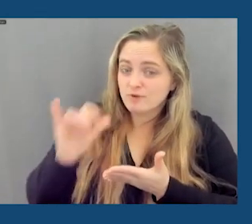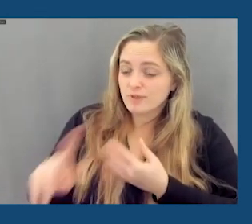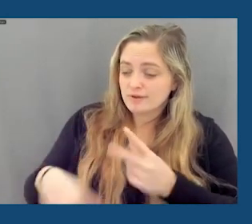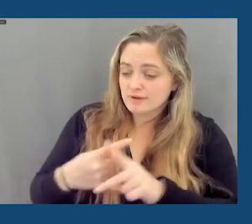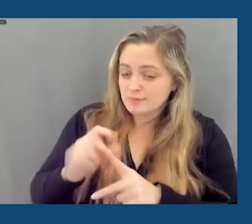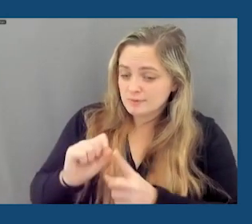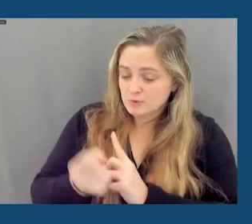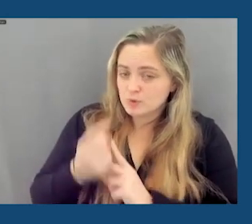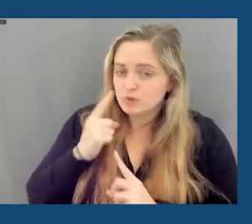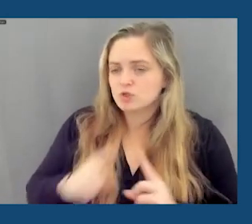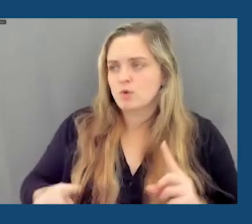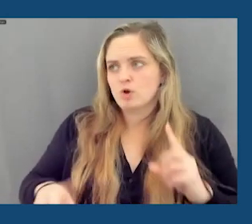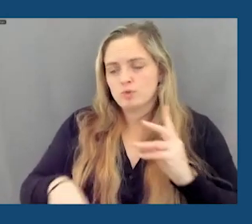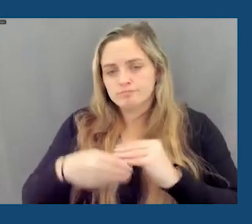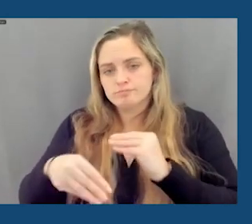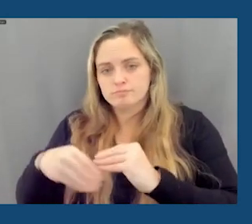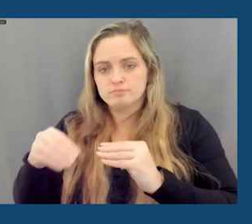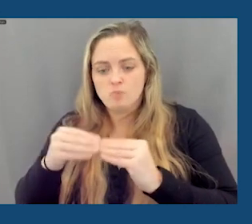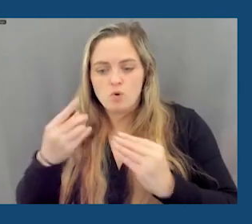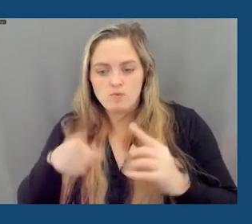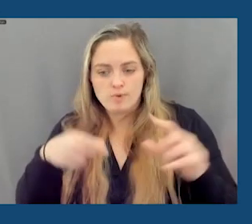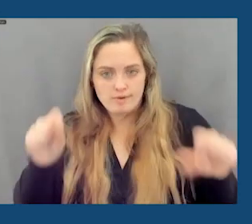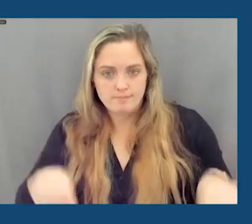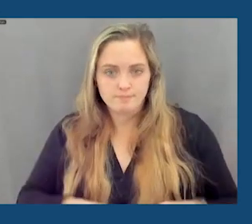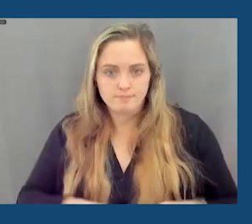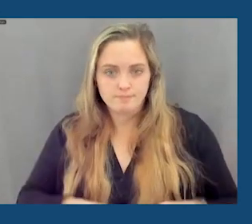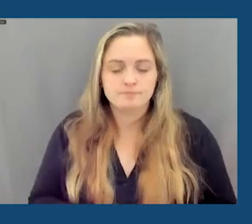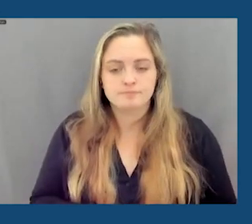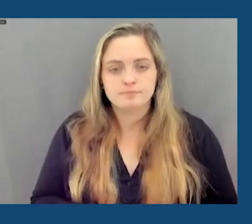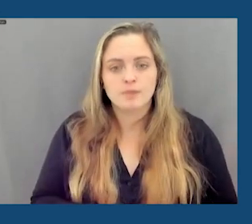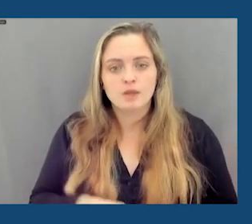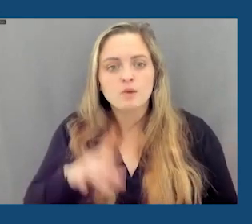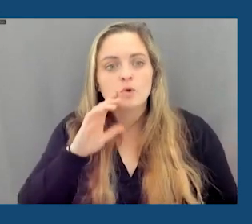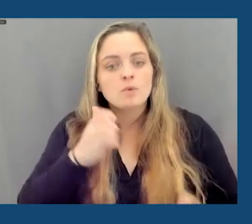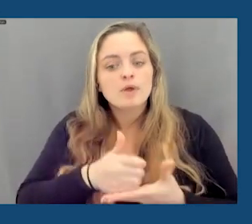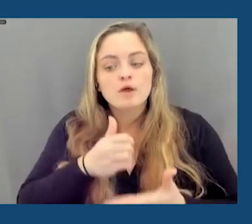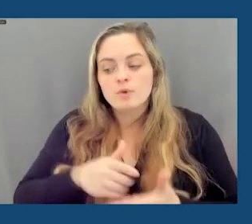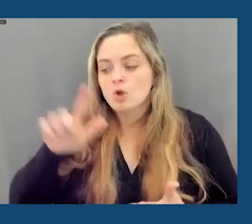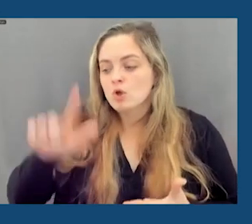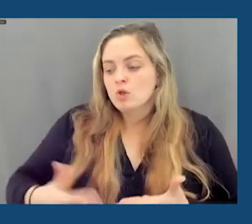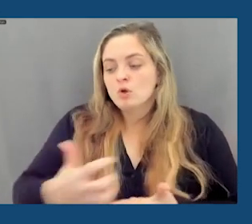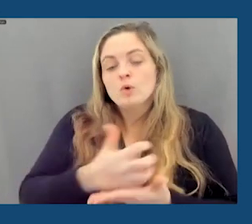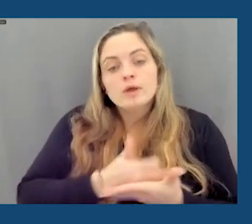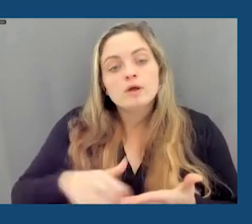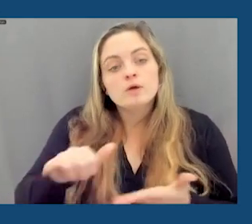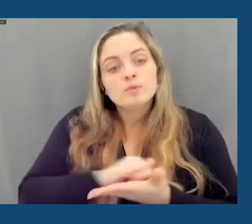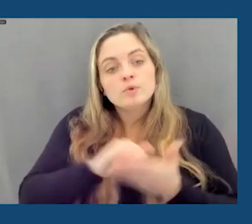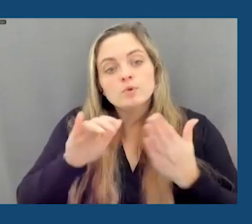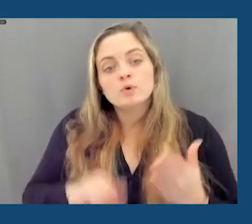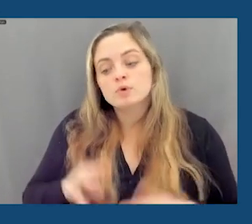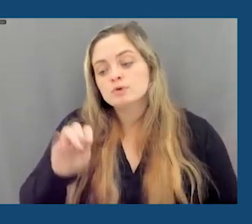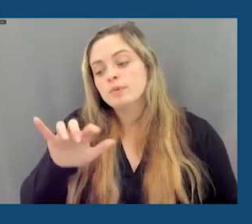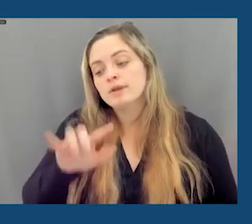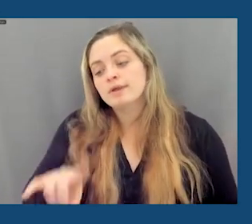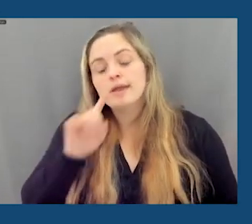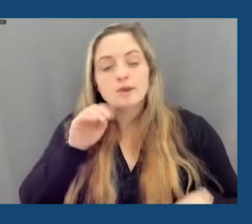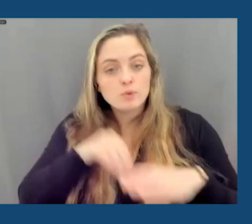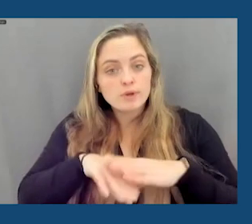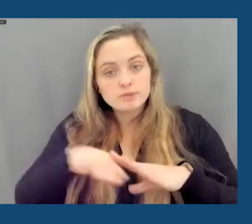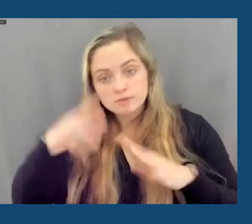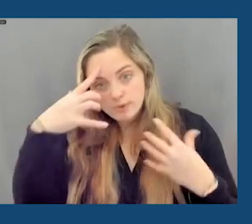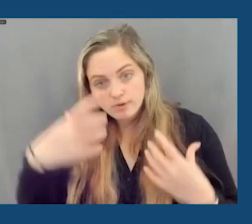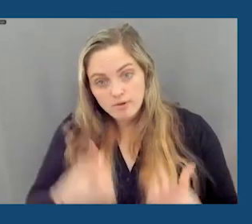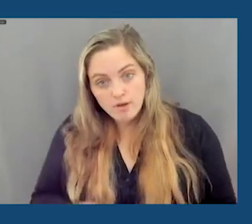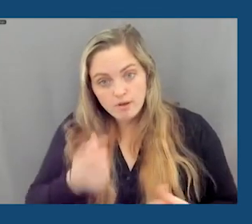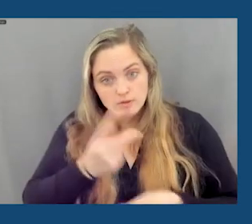across the state of New York. And also, we're going to be helping low-income New Yorkers on Medicaid access mental health care. I've